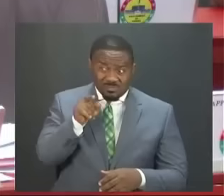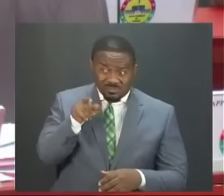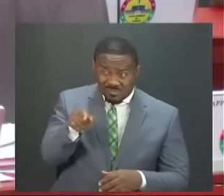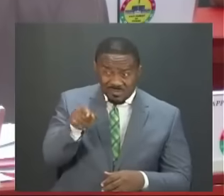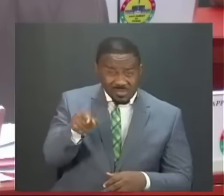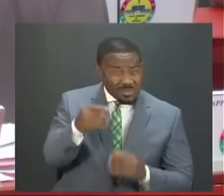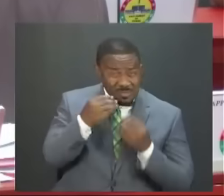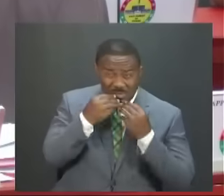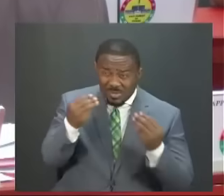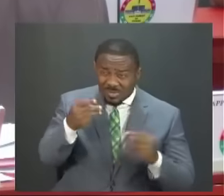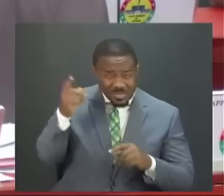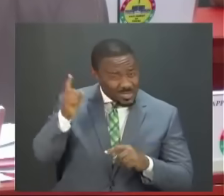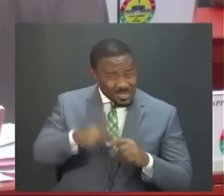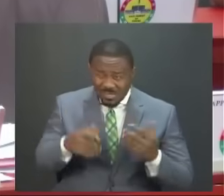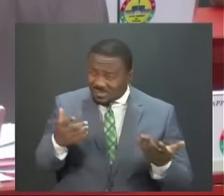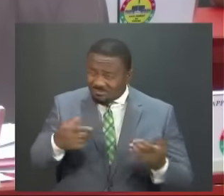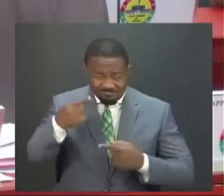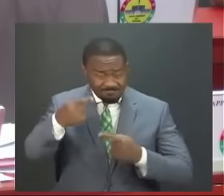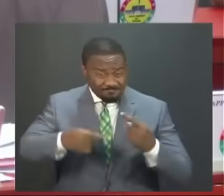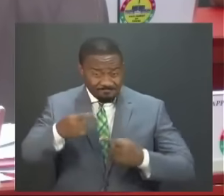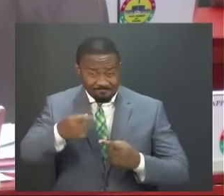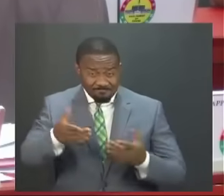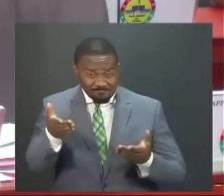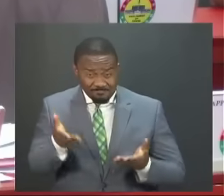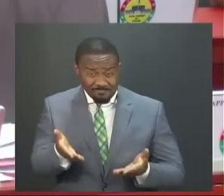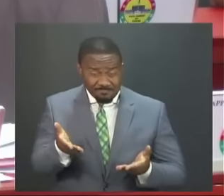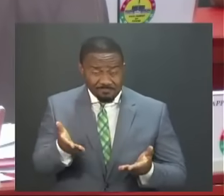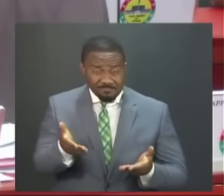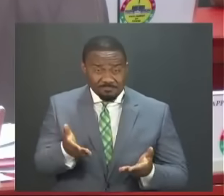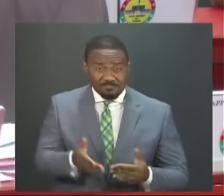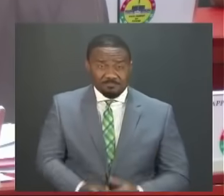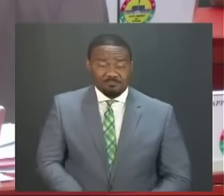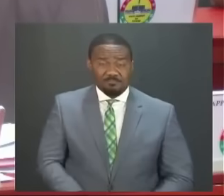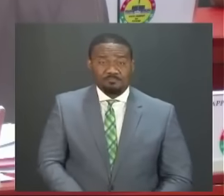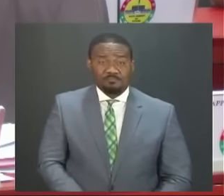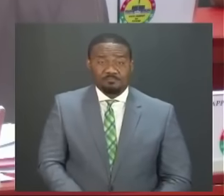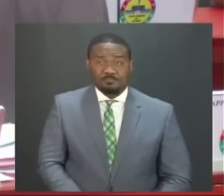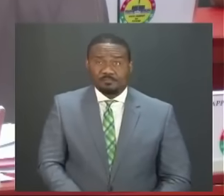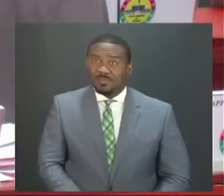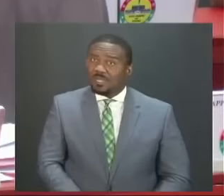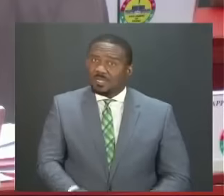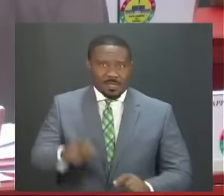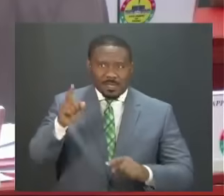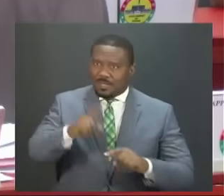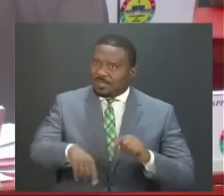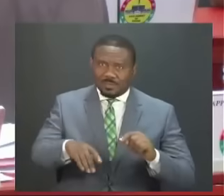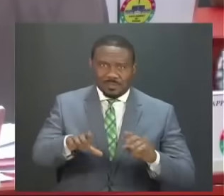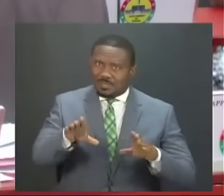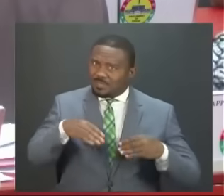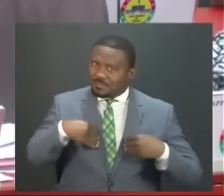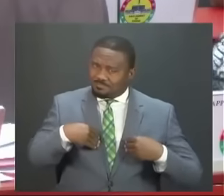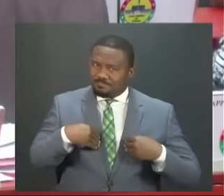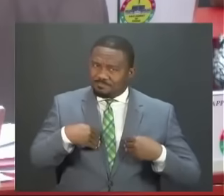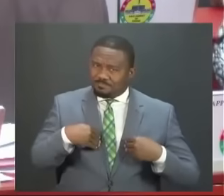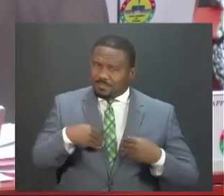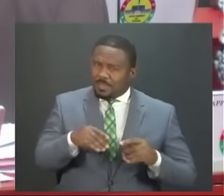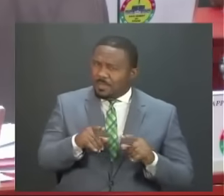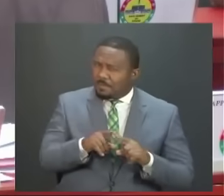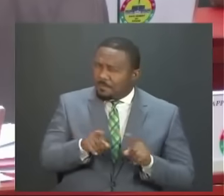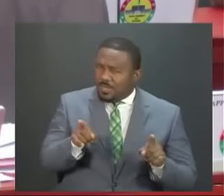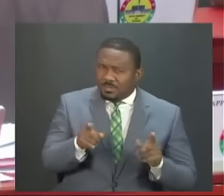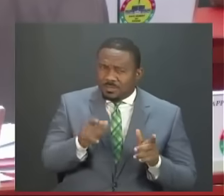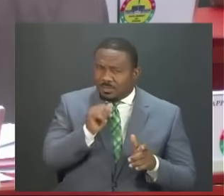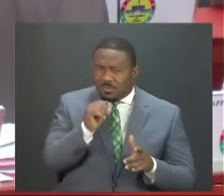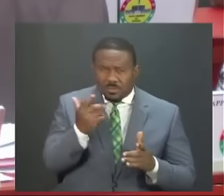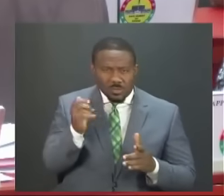a motion cannot be properly debated by the House and therefore cannot be accepted. But it does not follow that in every